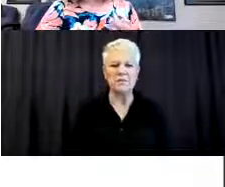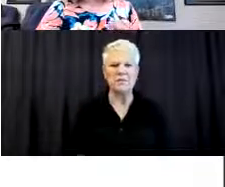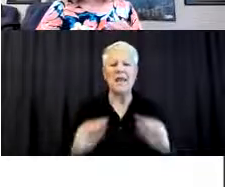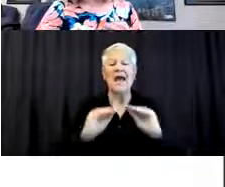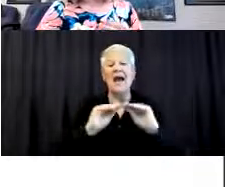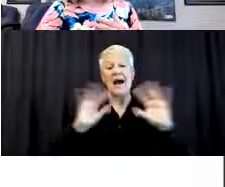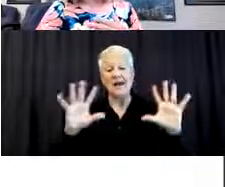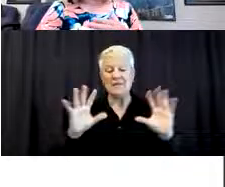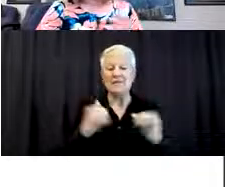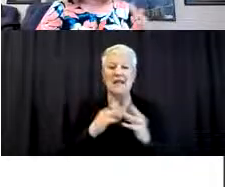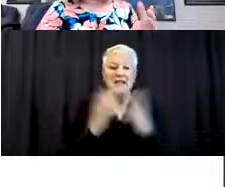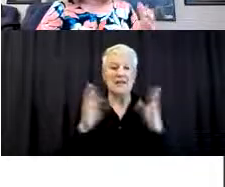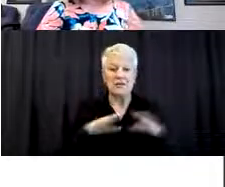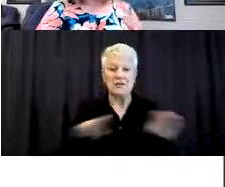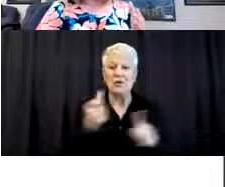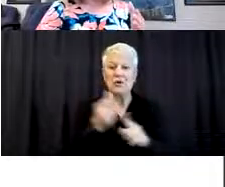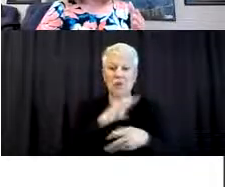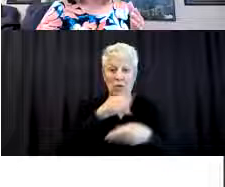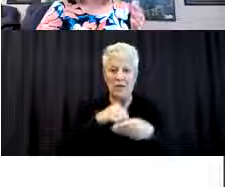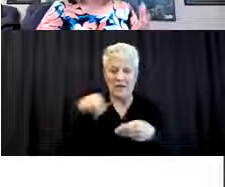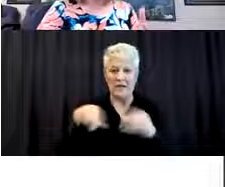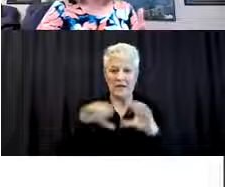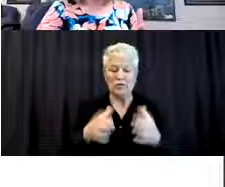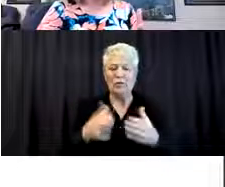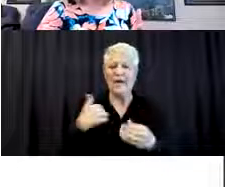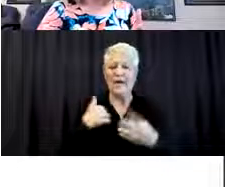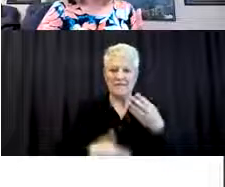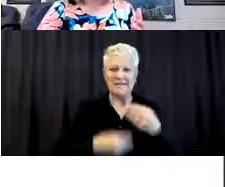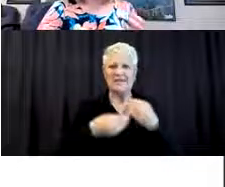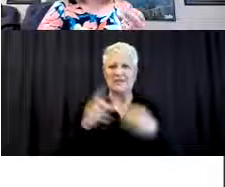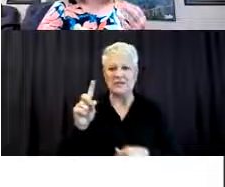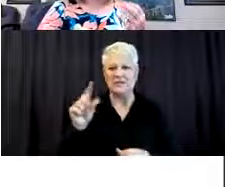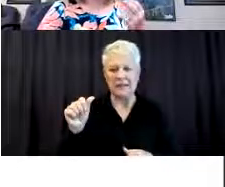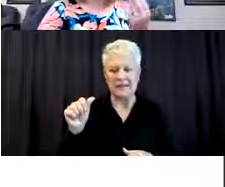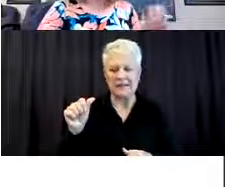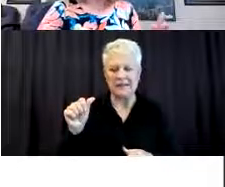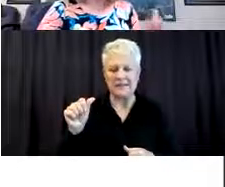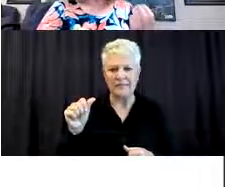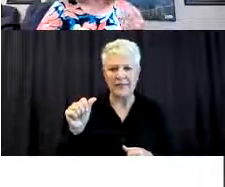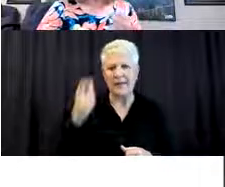Obviously, a lot of the children who fall within this group have additional disabilities,